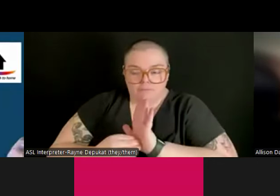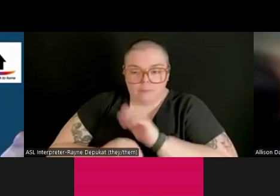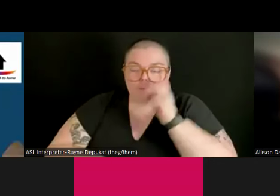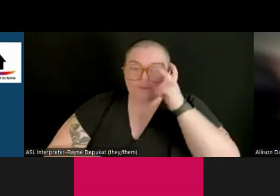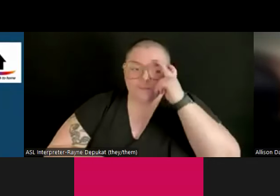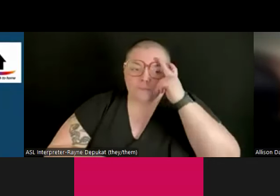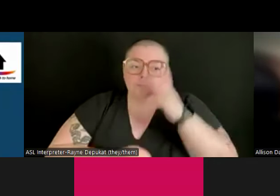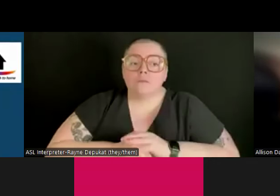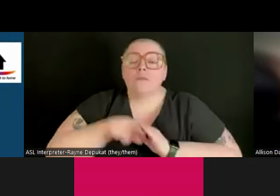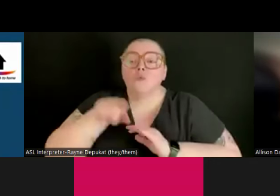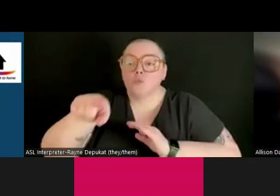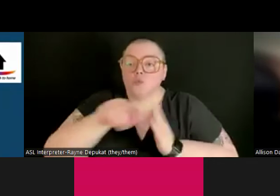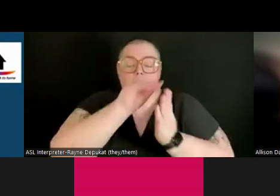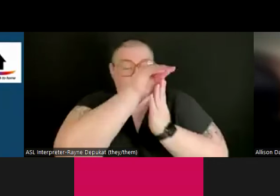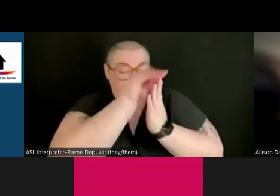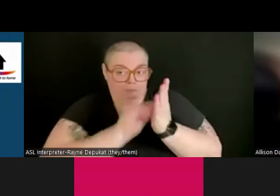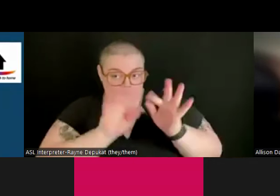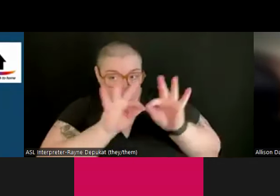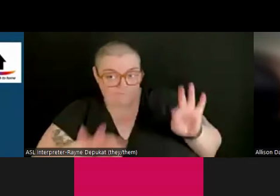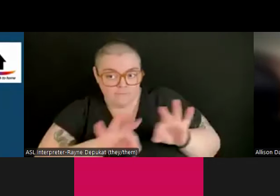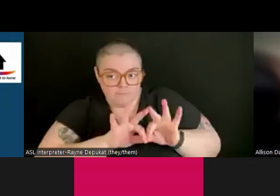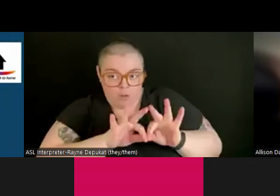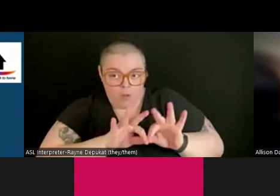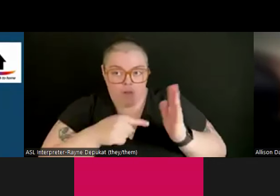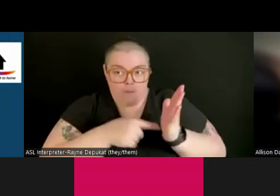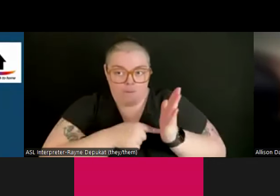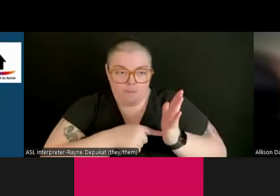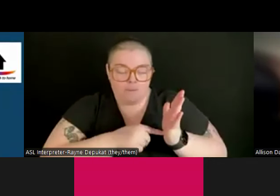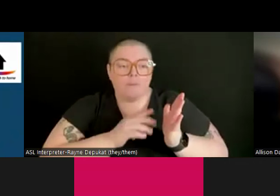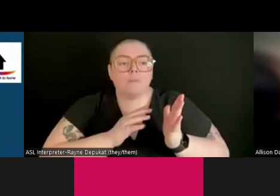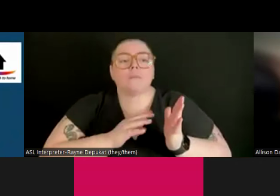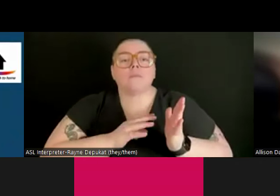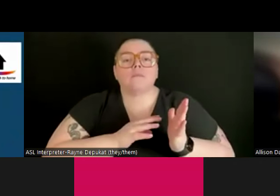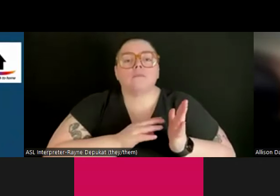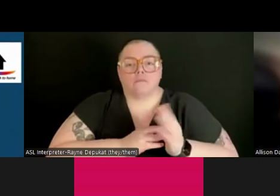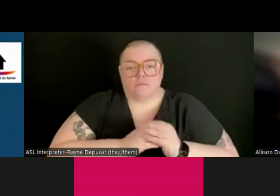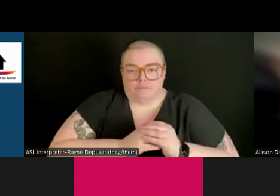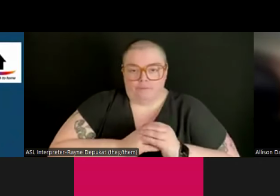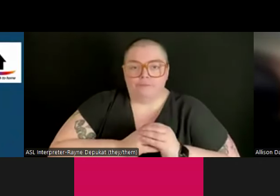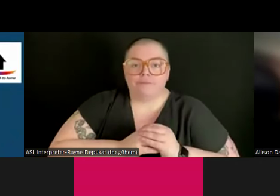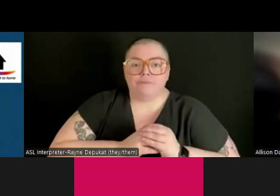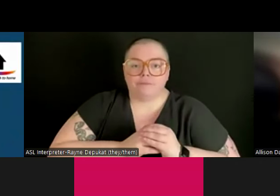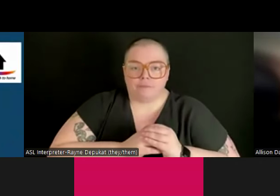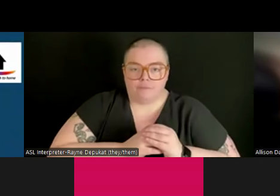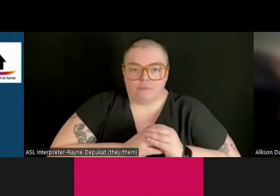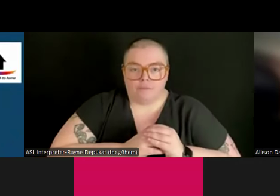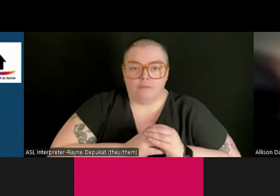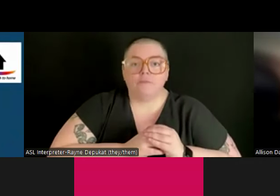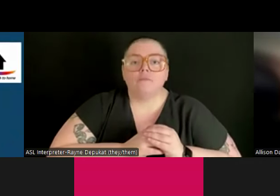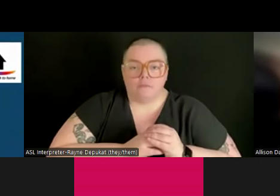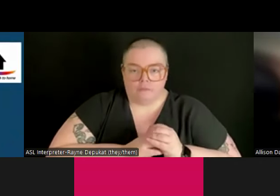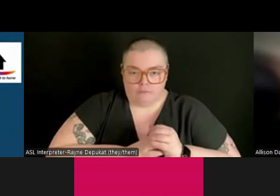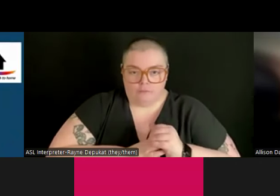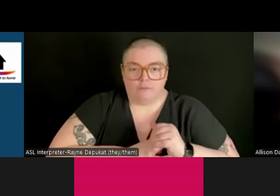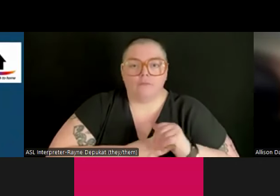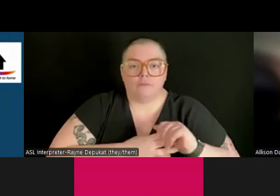And you're going to fill out the form, and part of that form will be a request to tell them the name